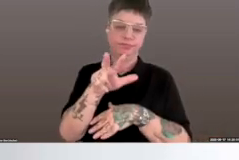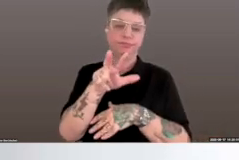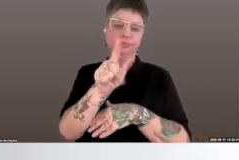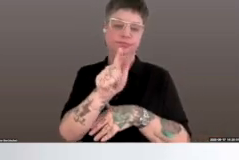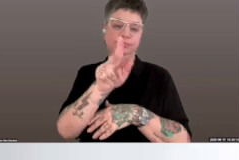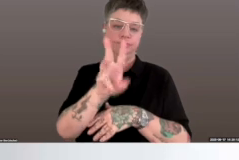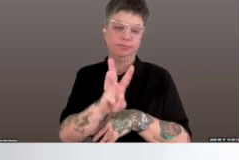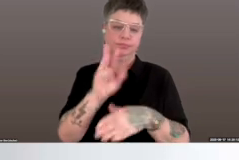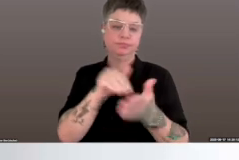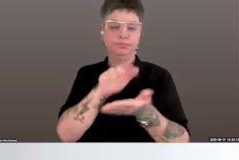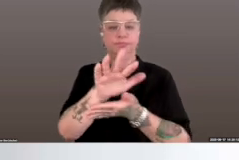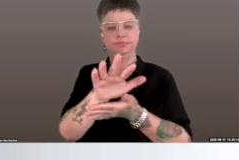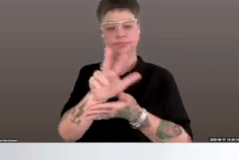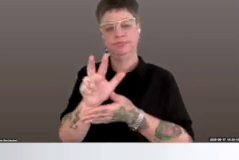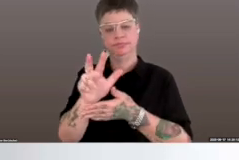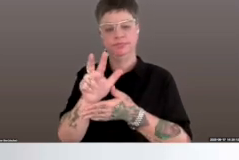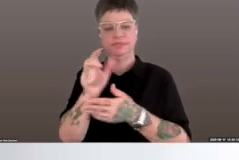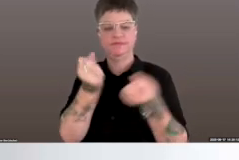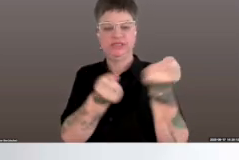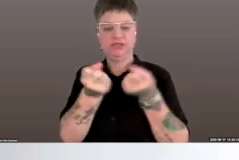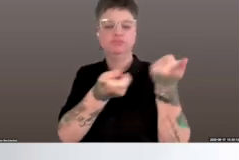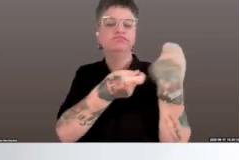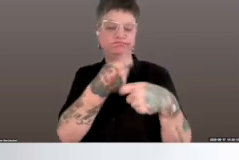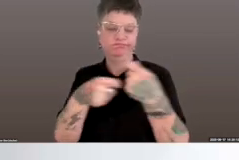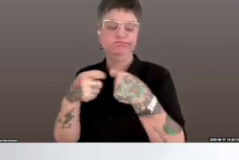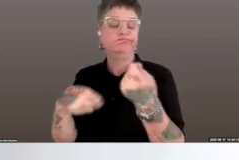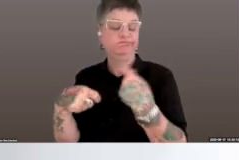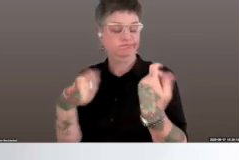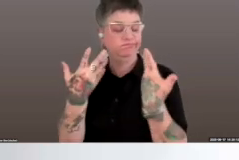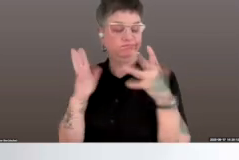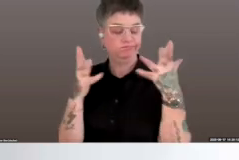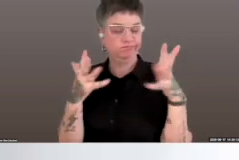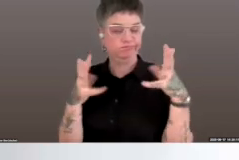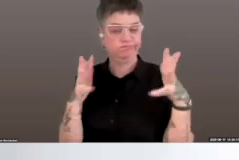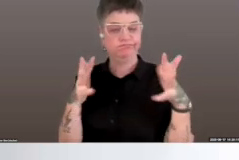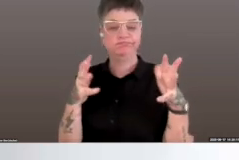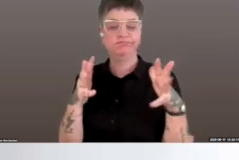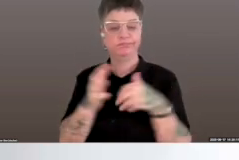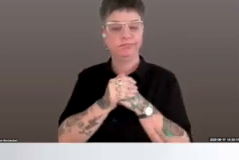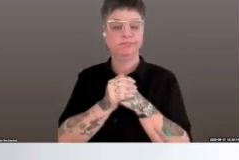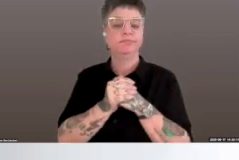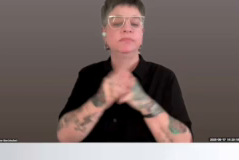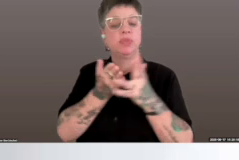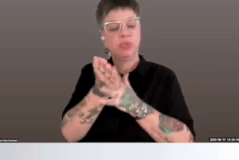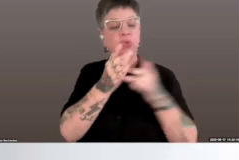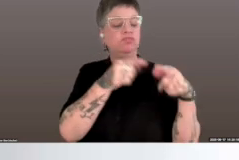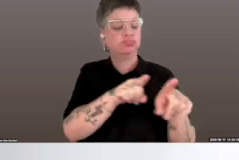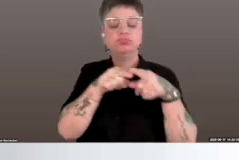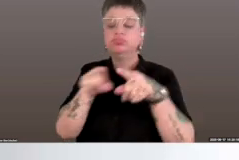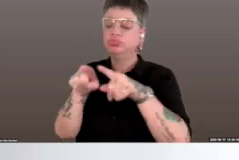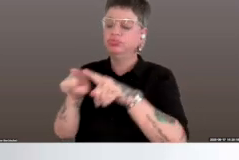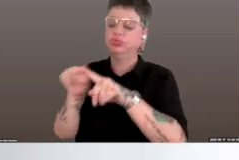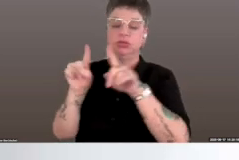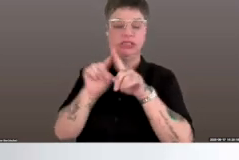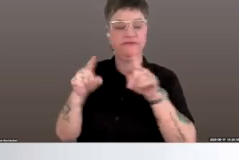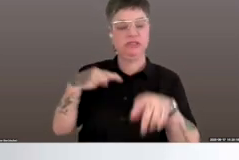Staff are exploring several potential policy changes that all aim for additional alignment between different incentive programs. For example, we are